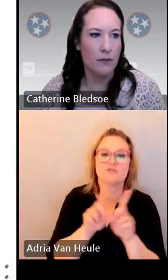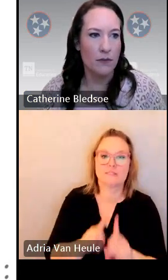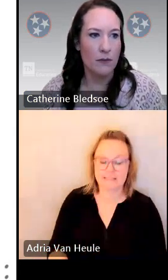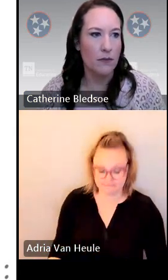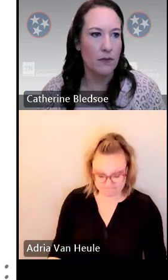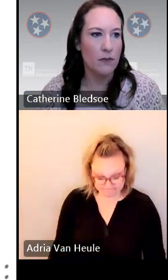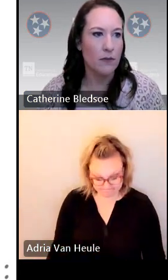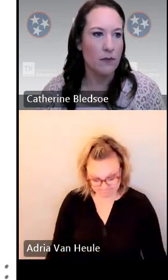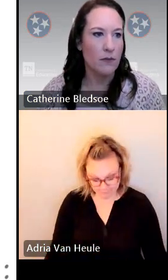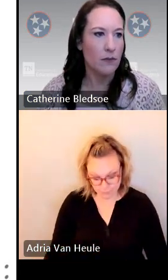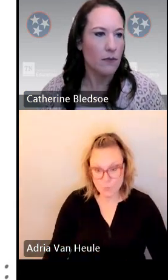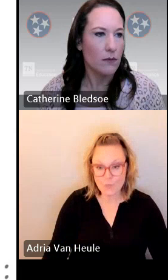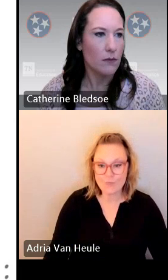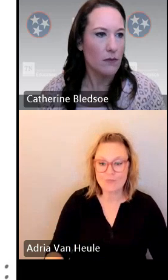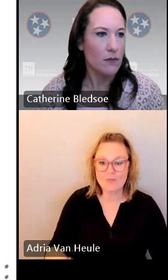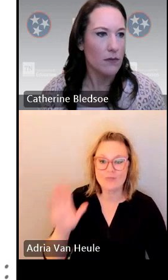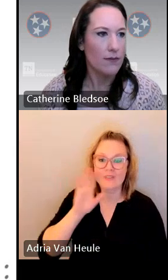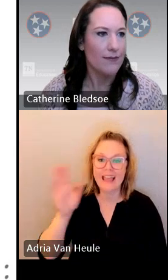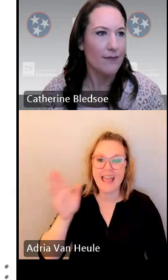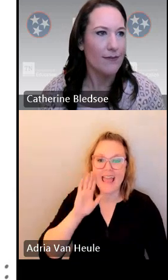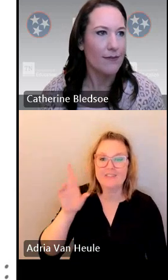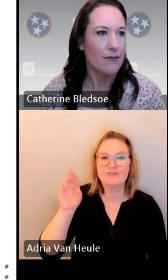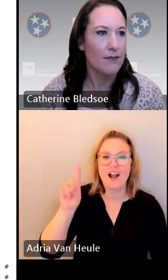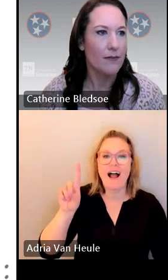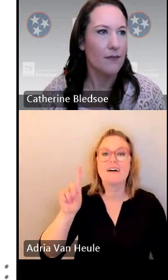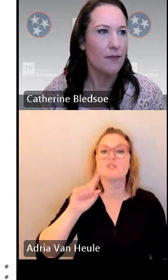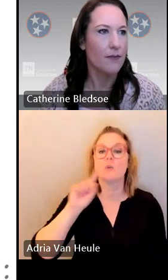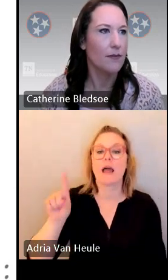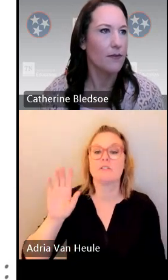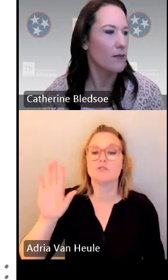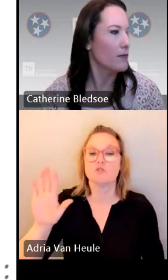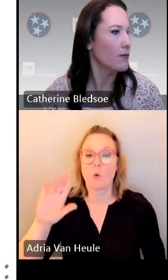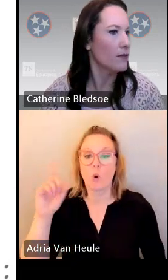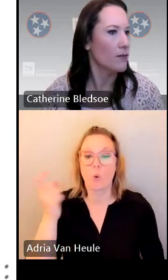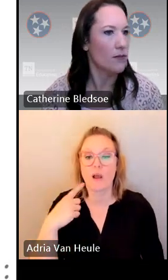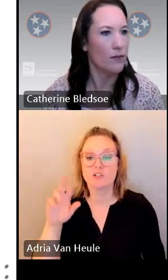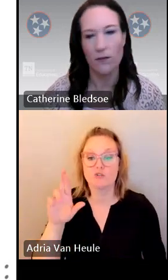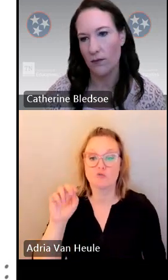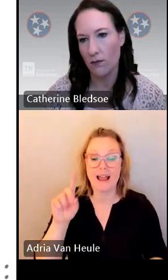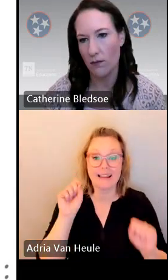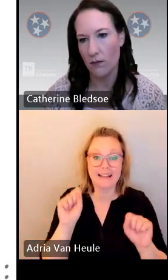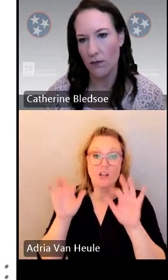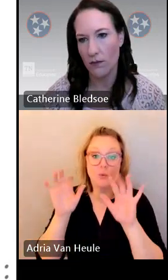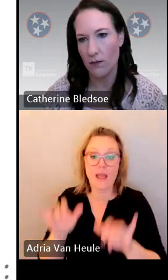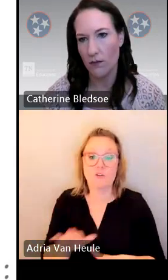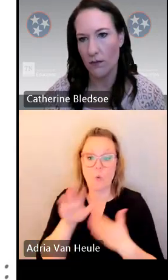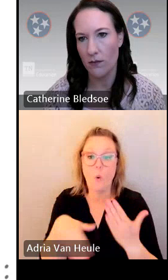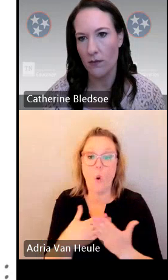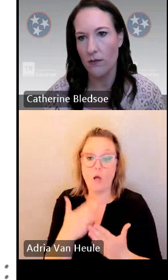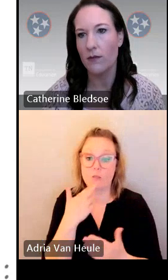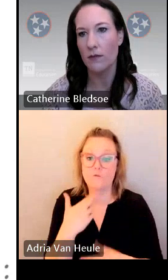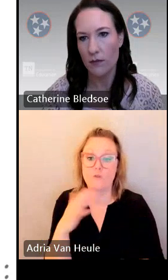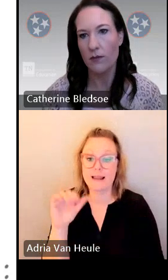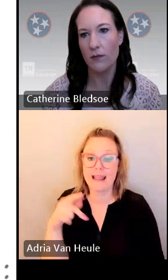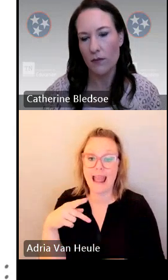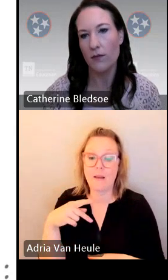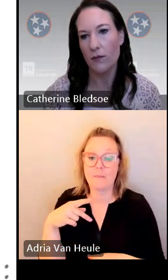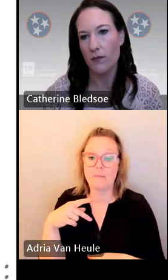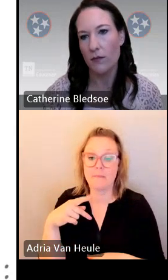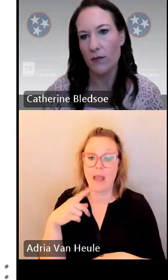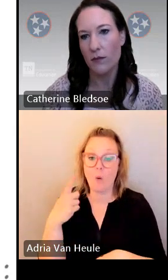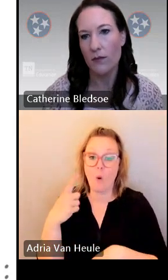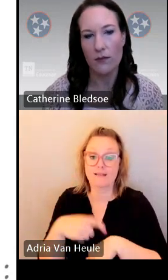To answer Rod, hey Rod, how are you? To answer the questions, can you enter all the REDCap entries at one time from the Excel